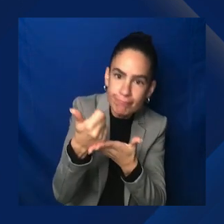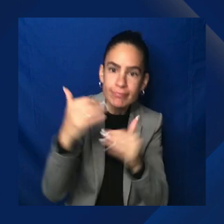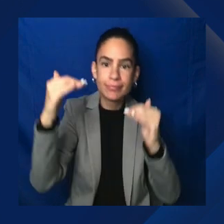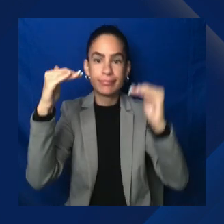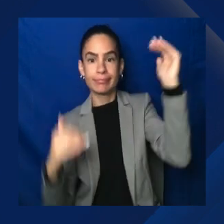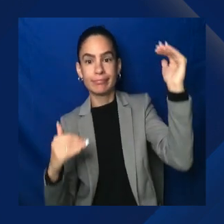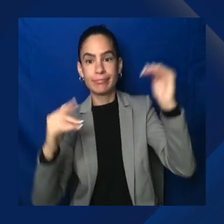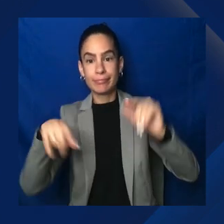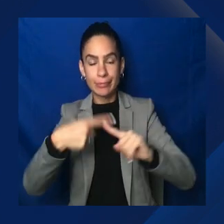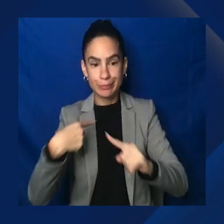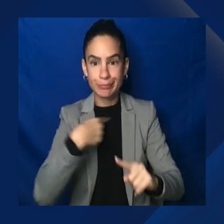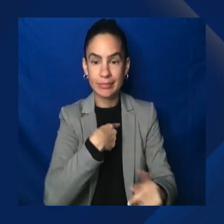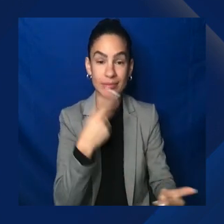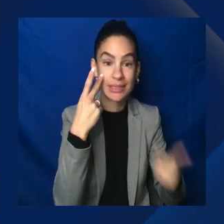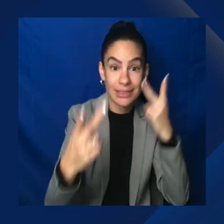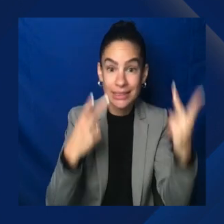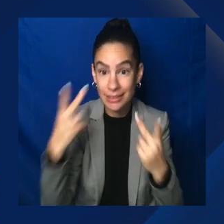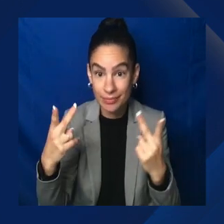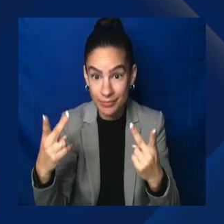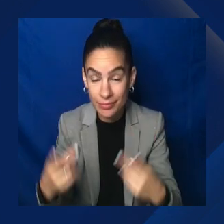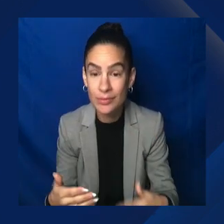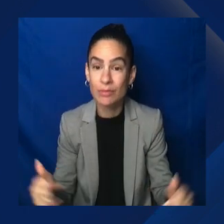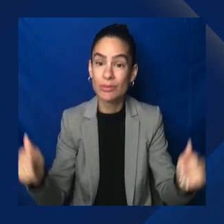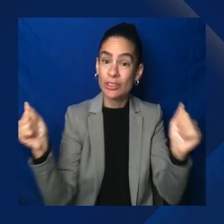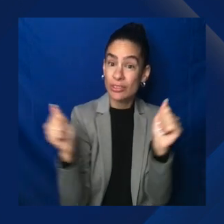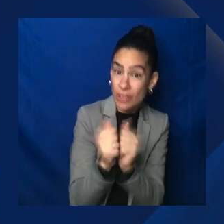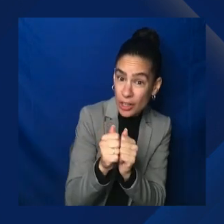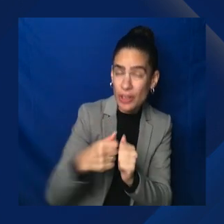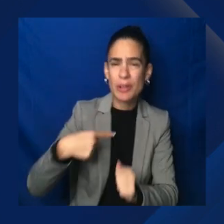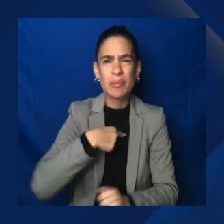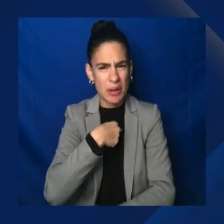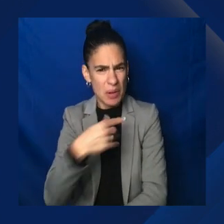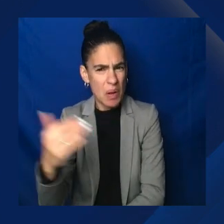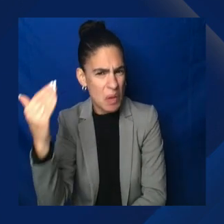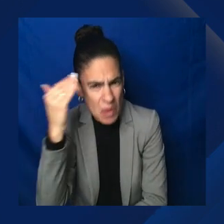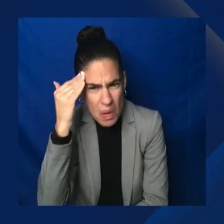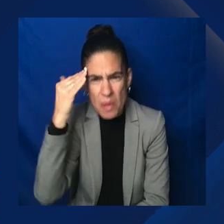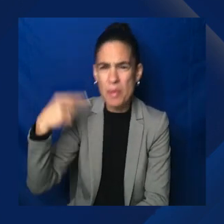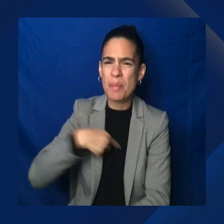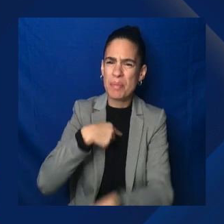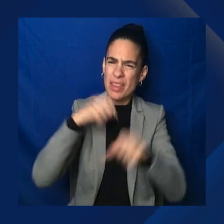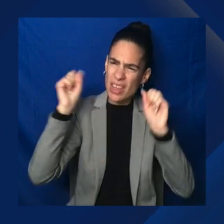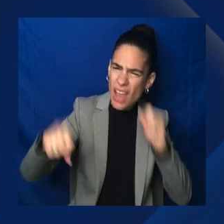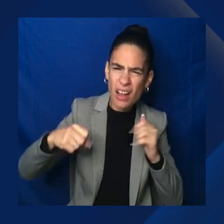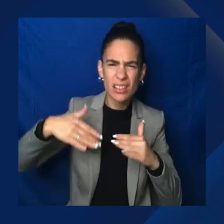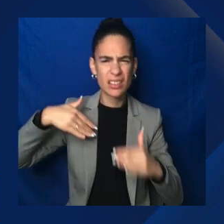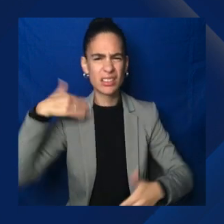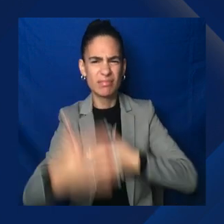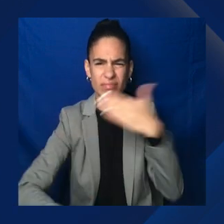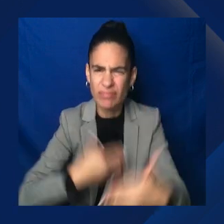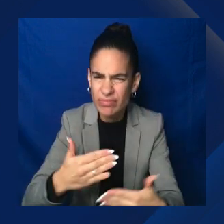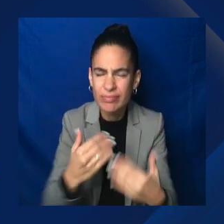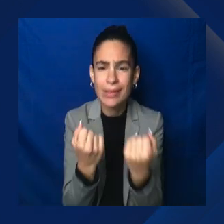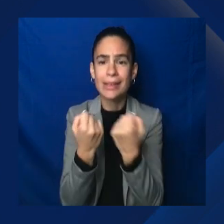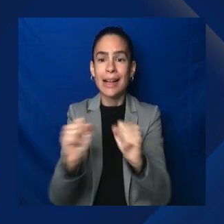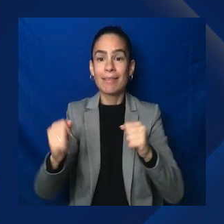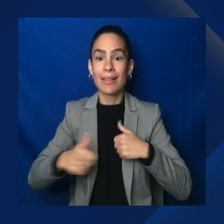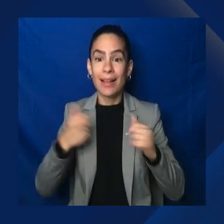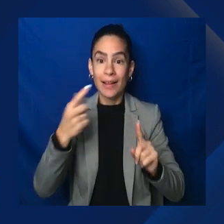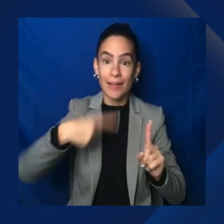know we can make progress and save lives. So the question then is, are we